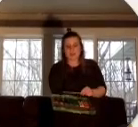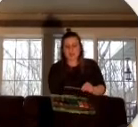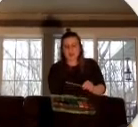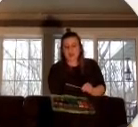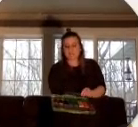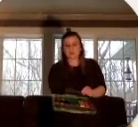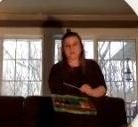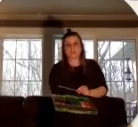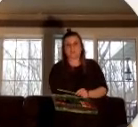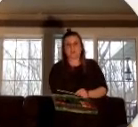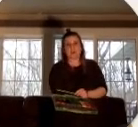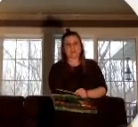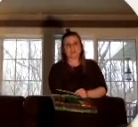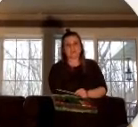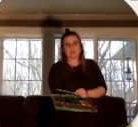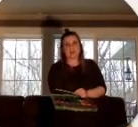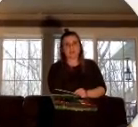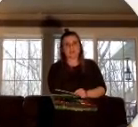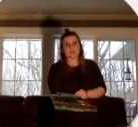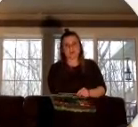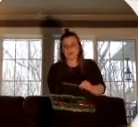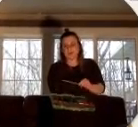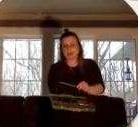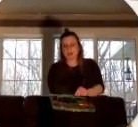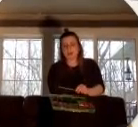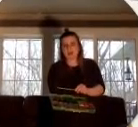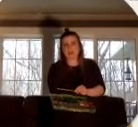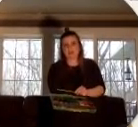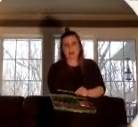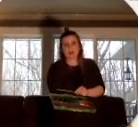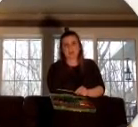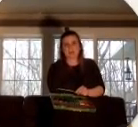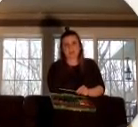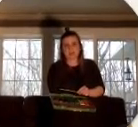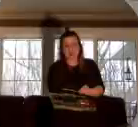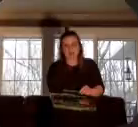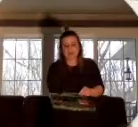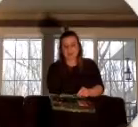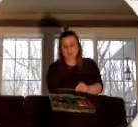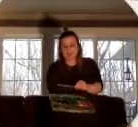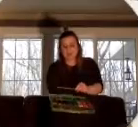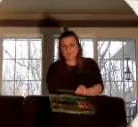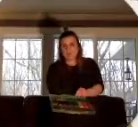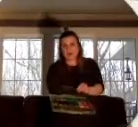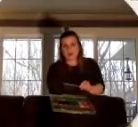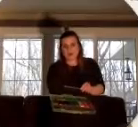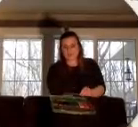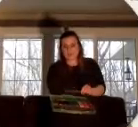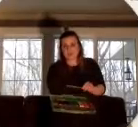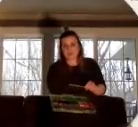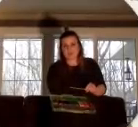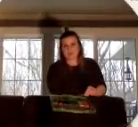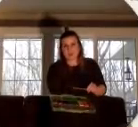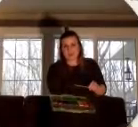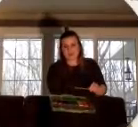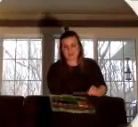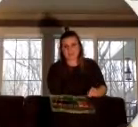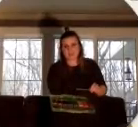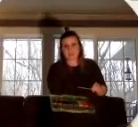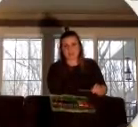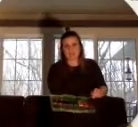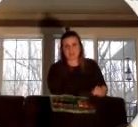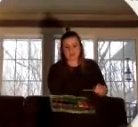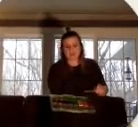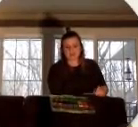red. I put some buttons on his coat, a hat upon his head. Watch him as